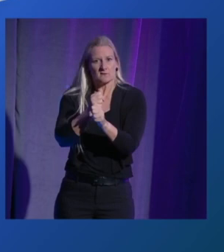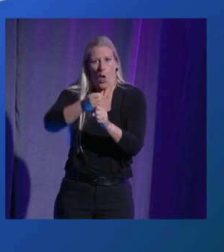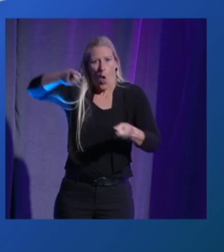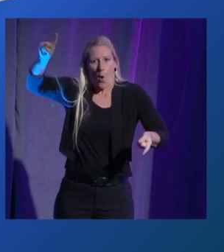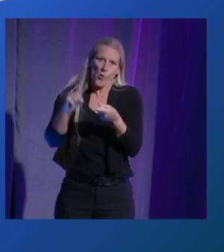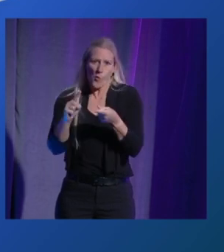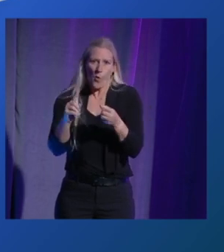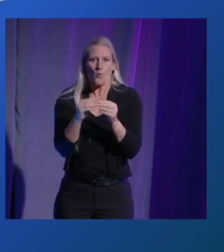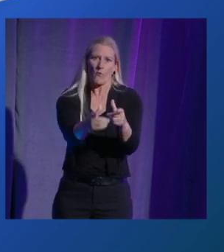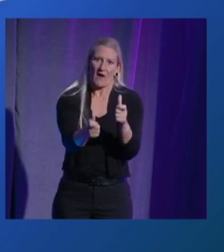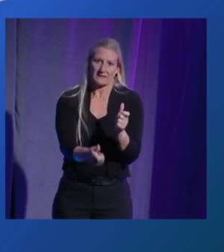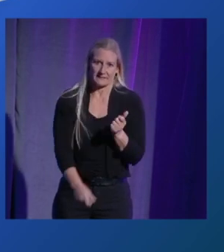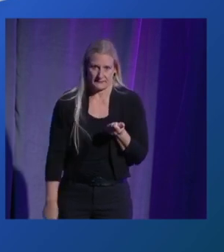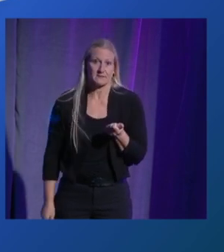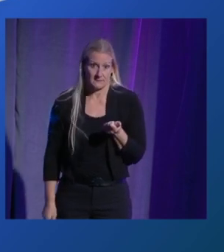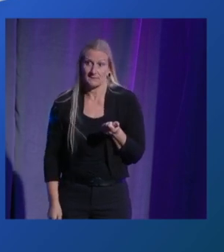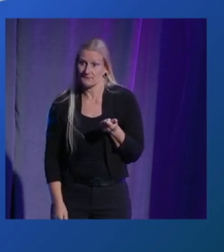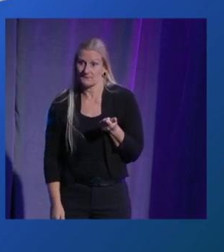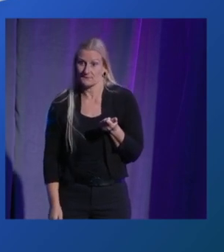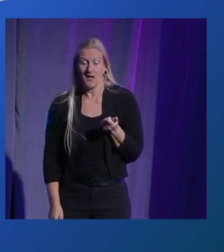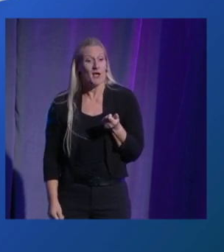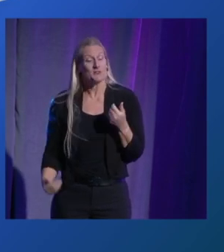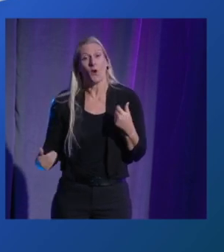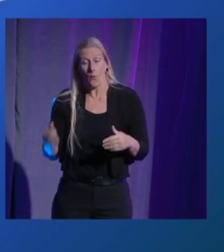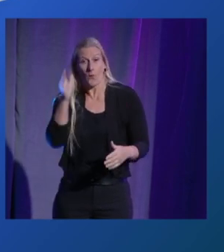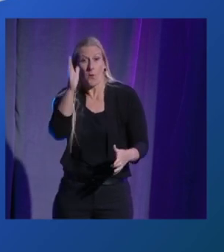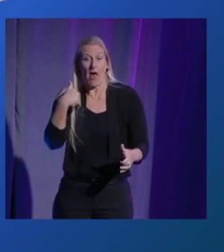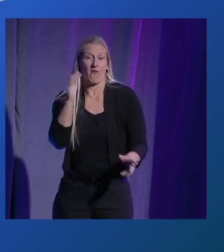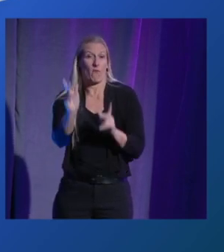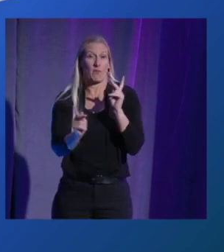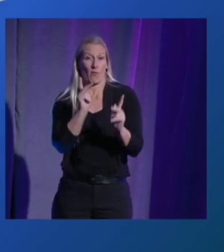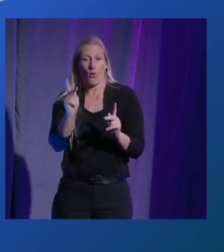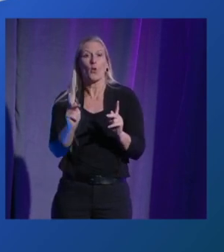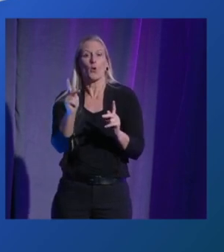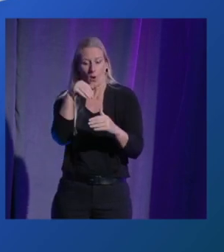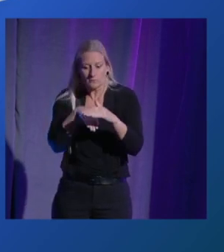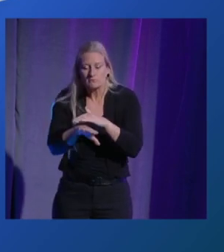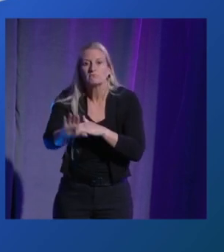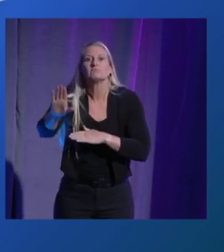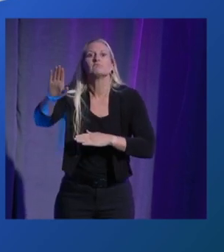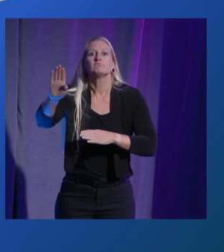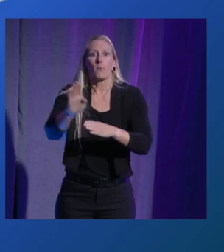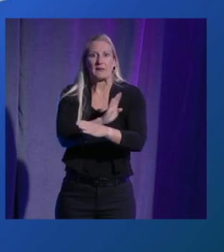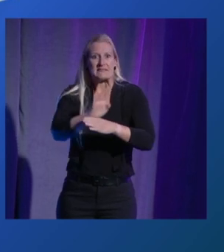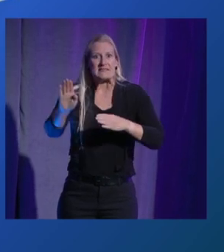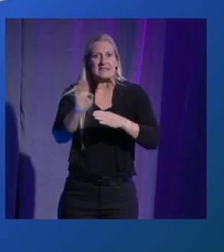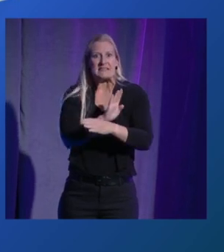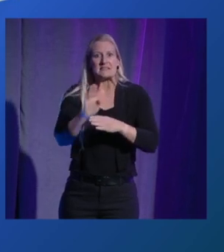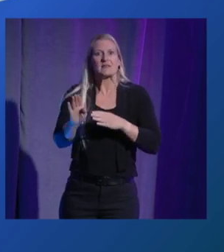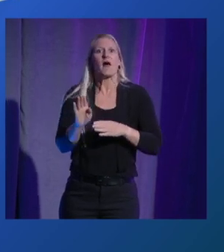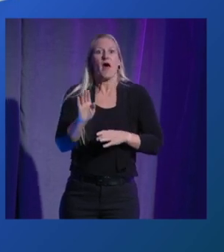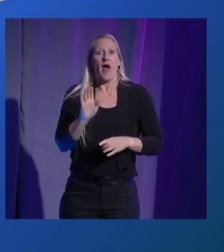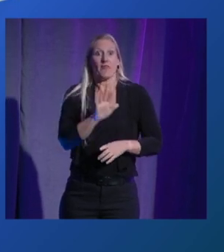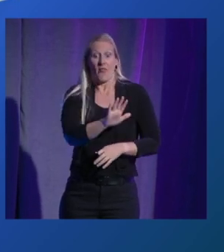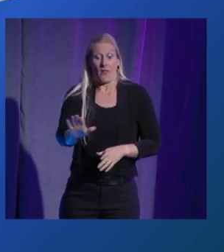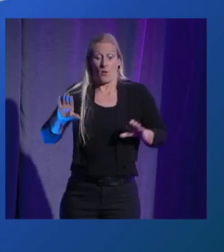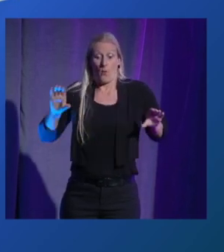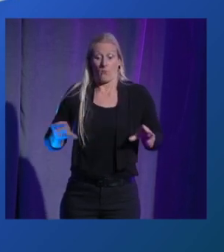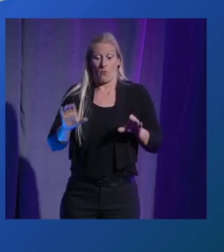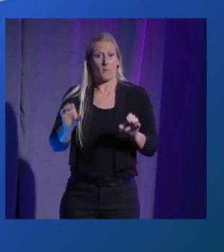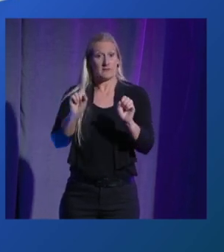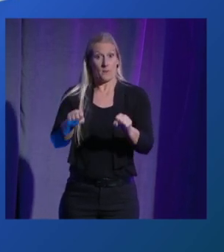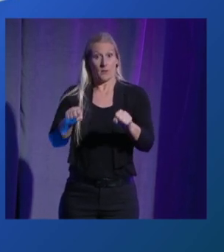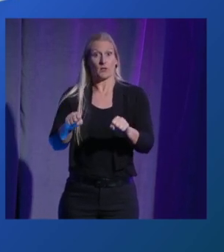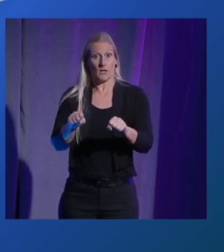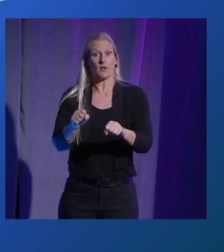we're going to make Engineers that today are entering the industry we're going to improve their performance ability right to make